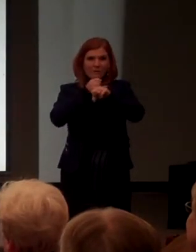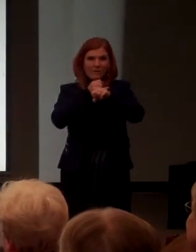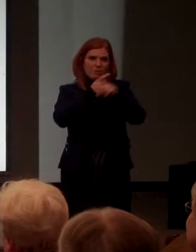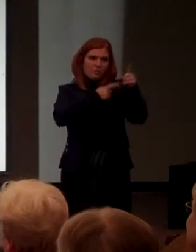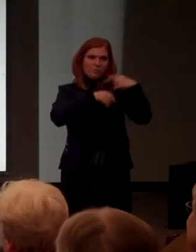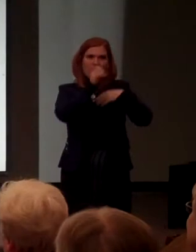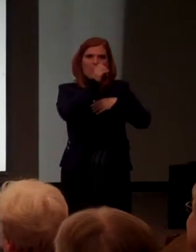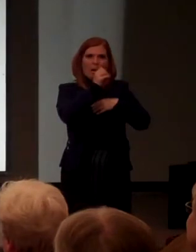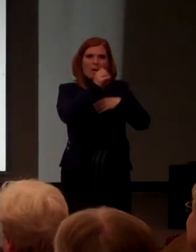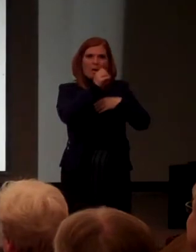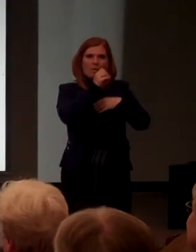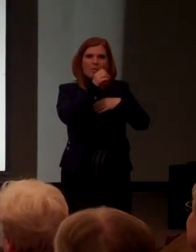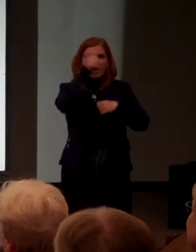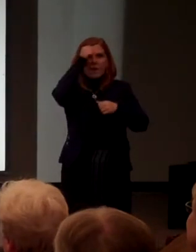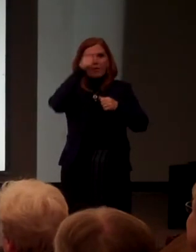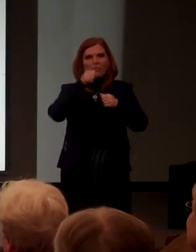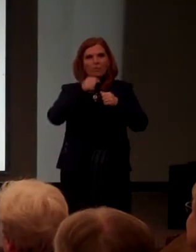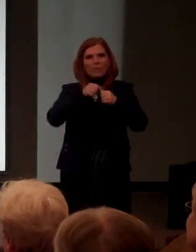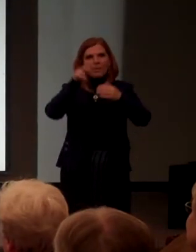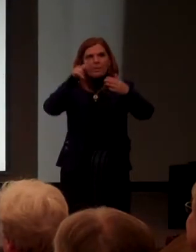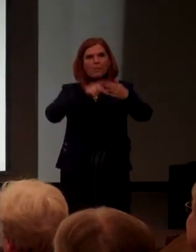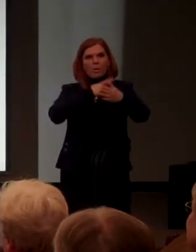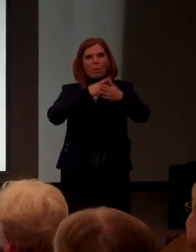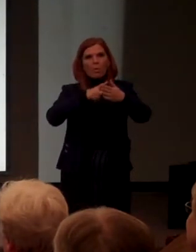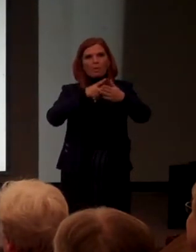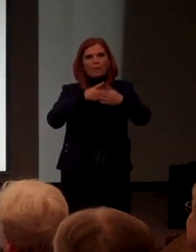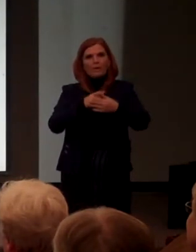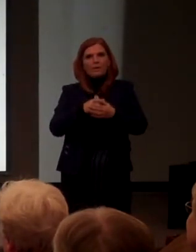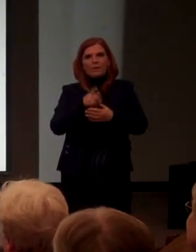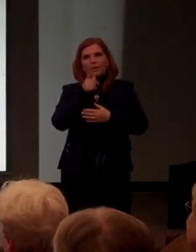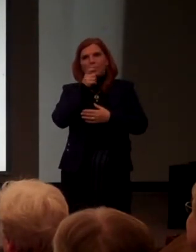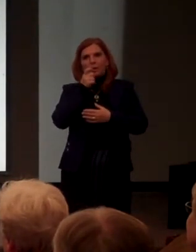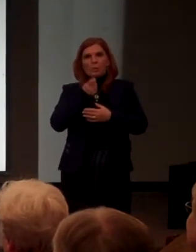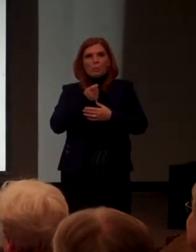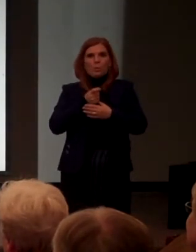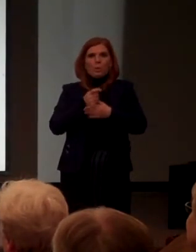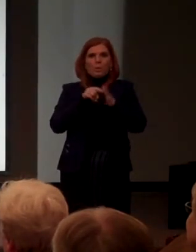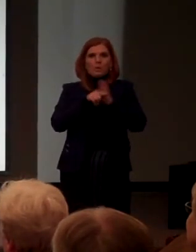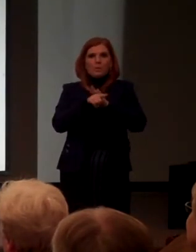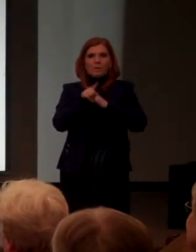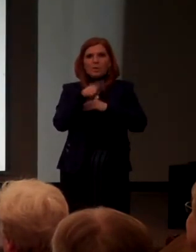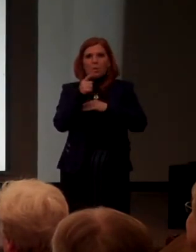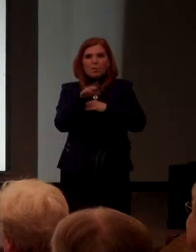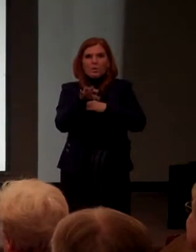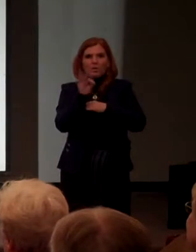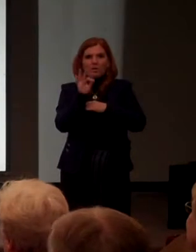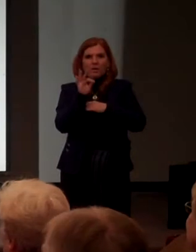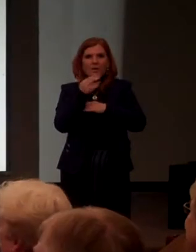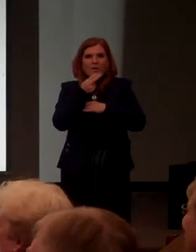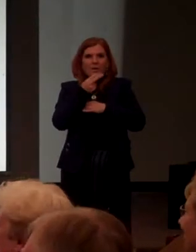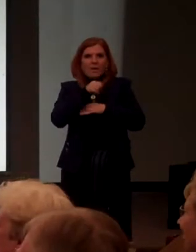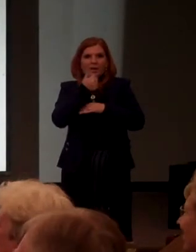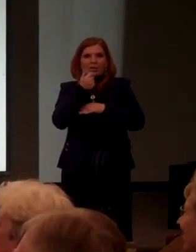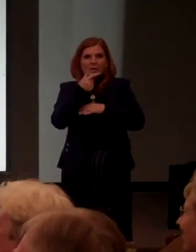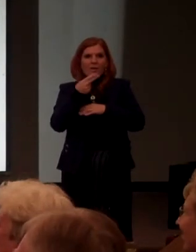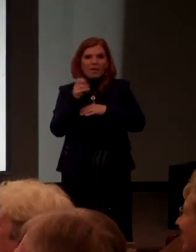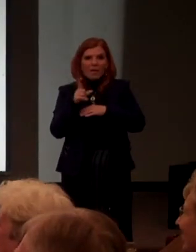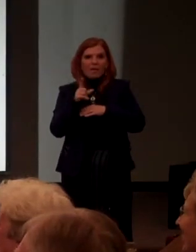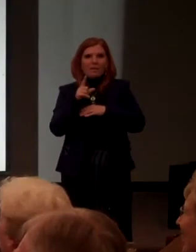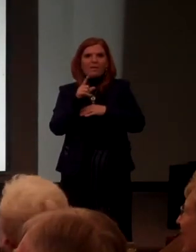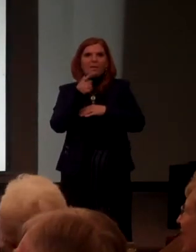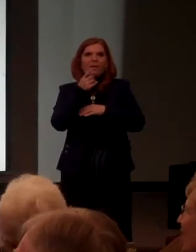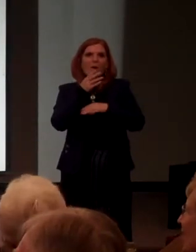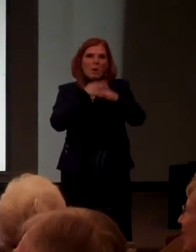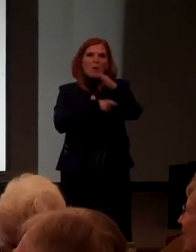Ohio. And remember the poem, and who would commit suicide to only find on the other side of hell, Bridgeport, Ohio.